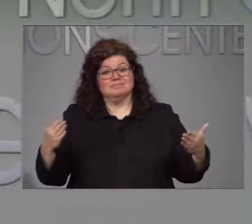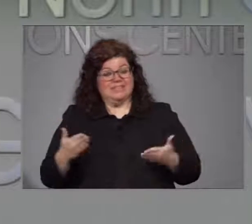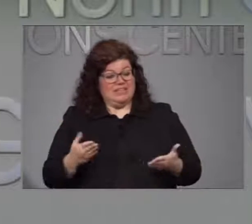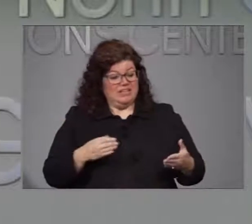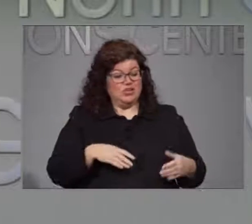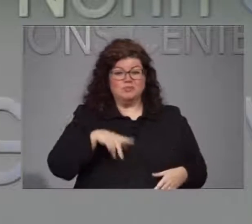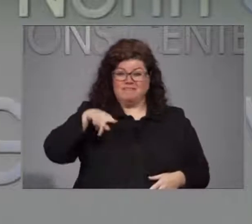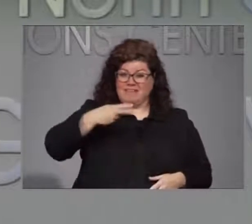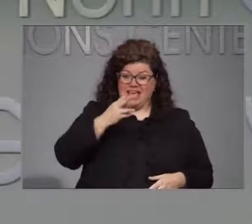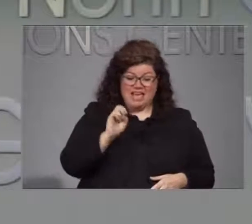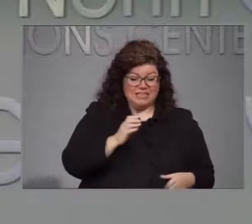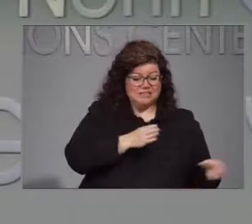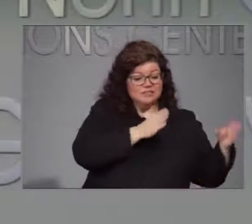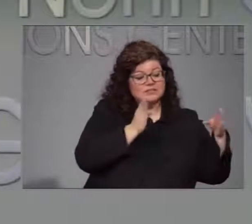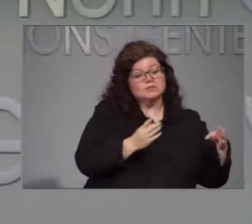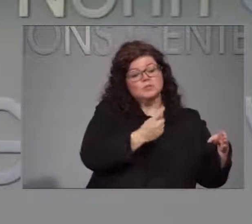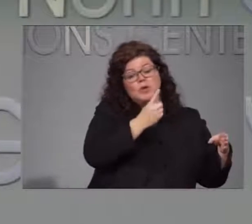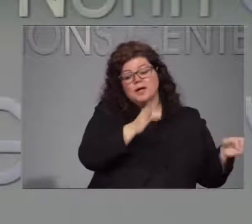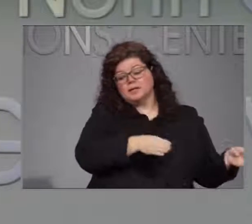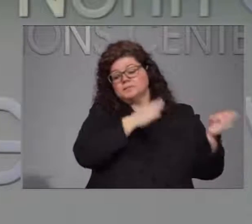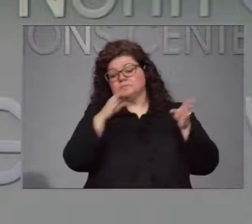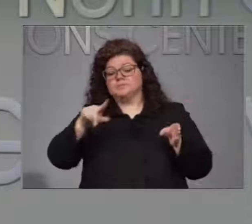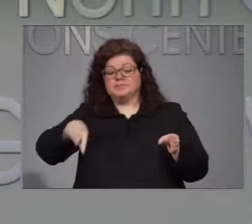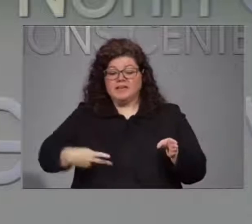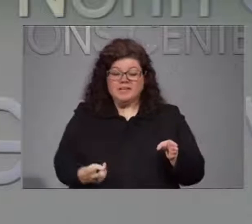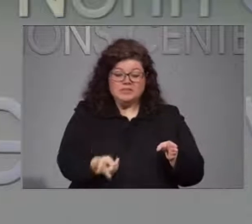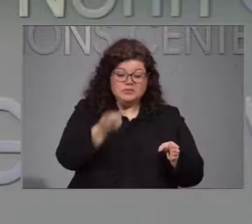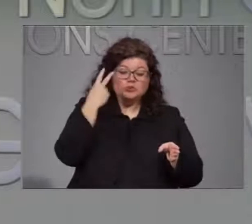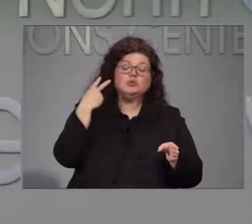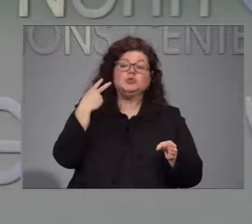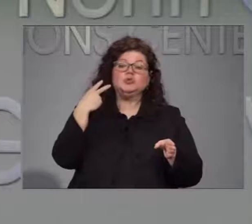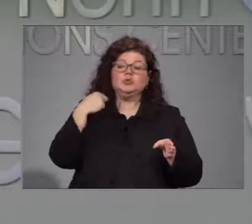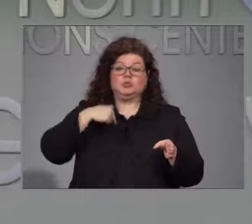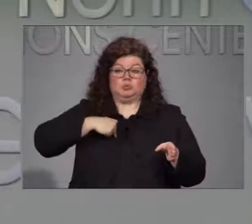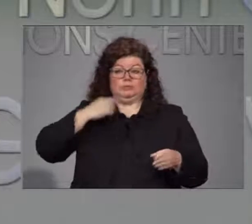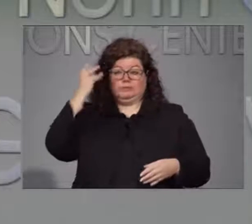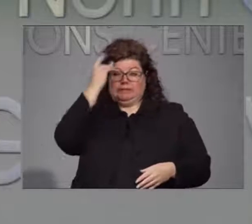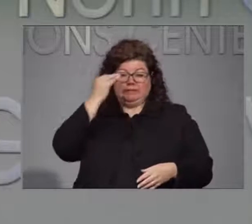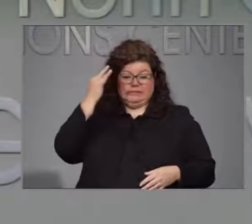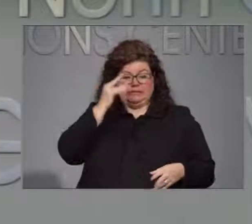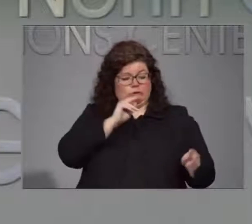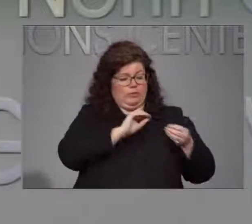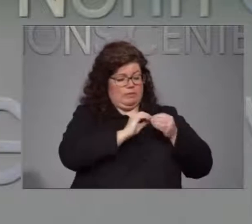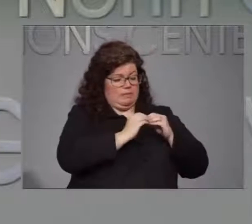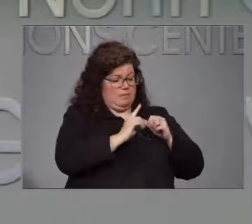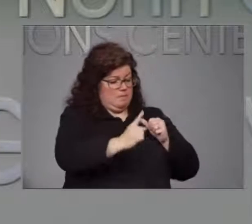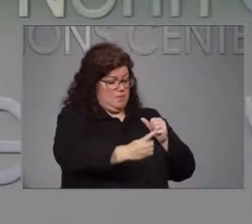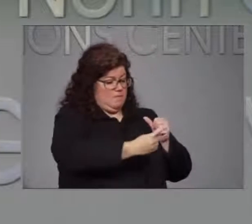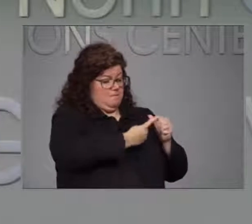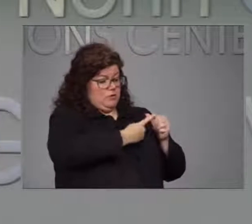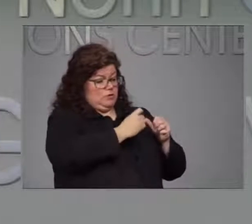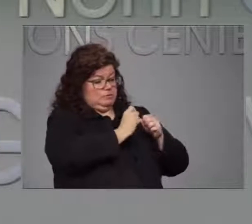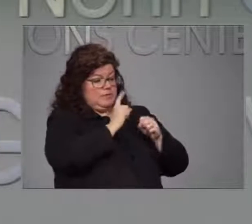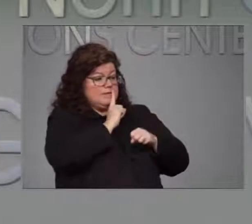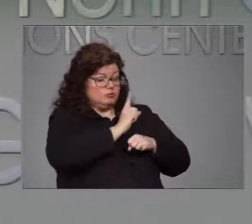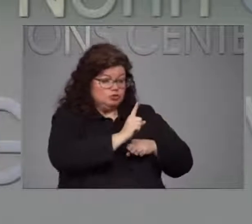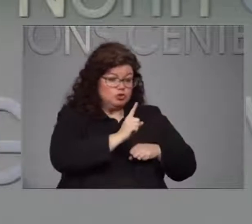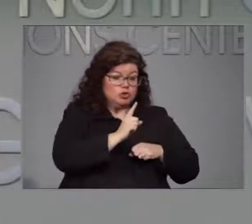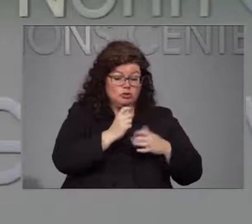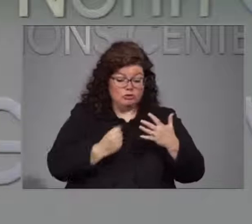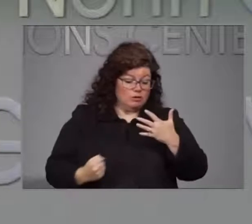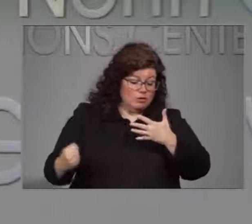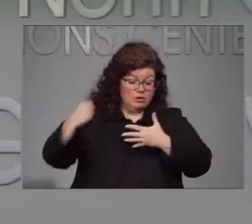restrictions, keeping our people's physical health foremost while also strengthening our state's economic health.